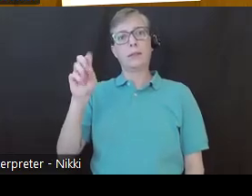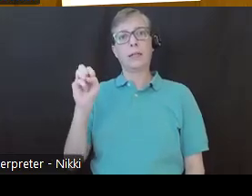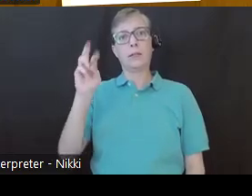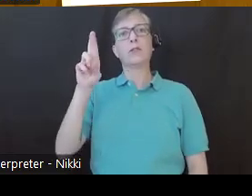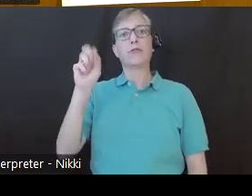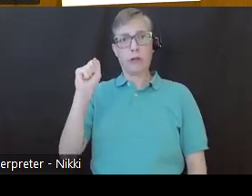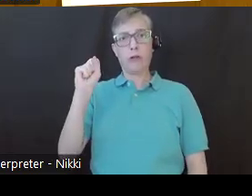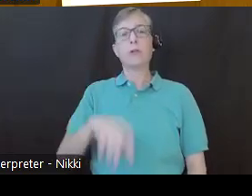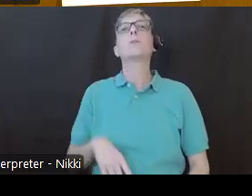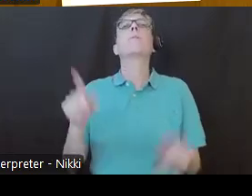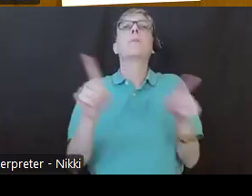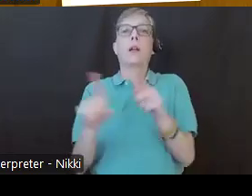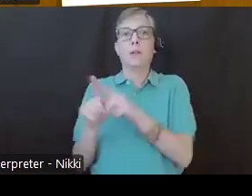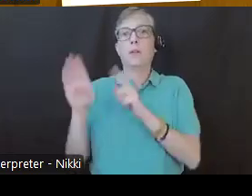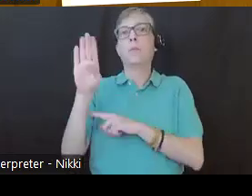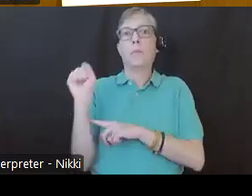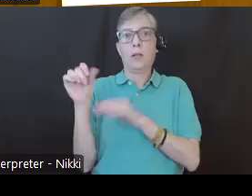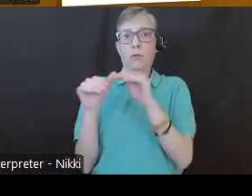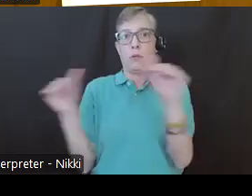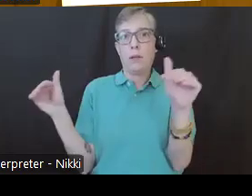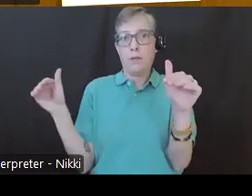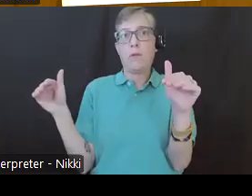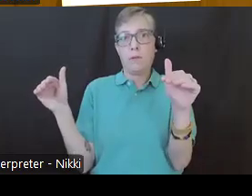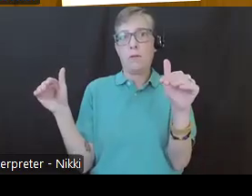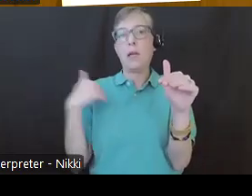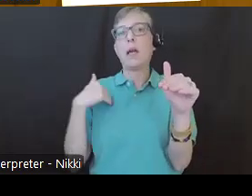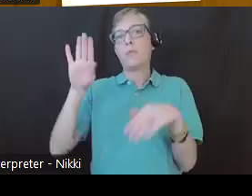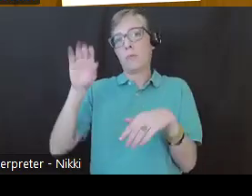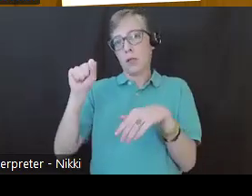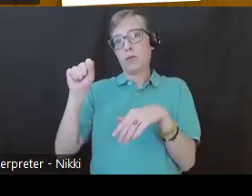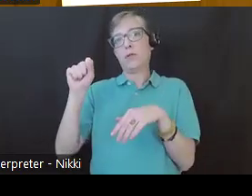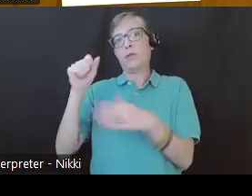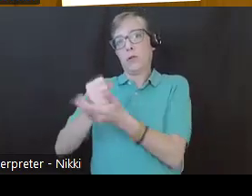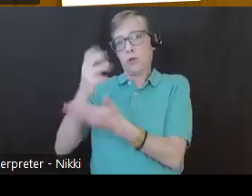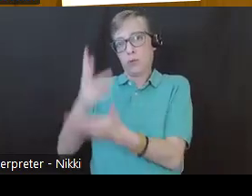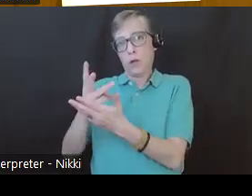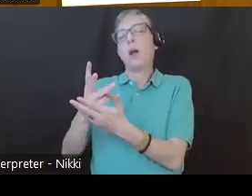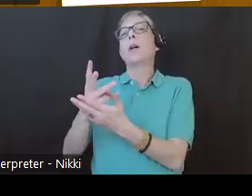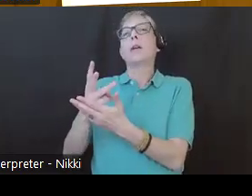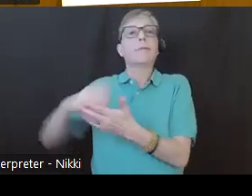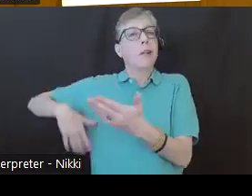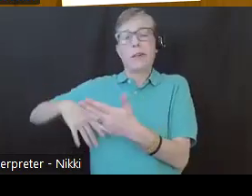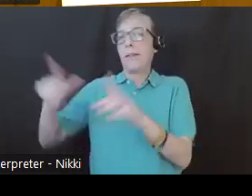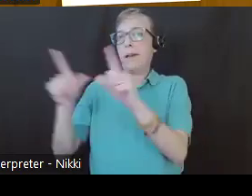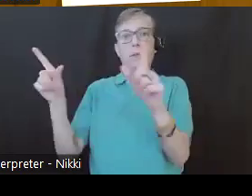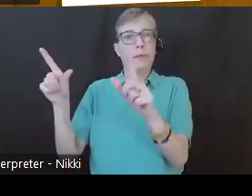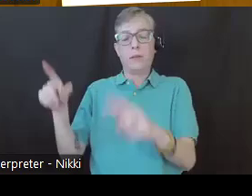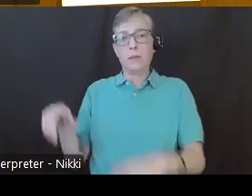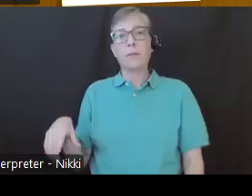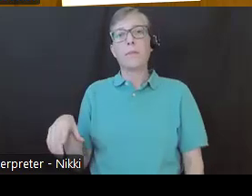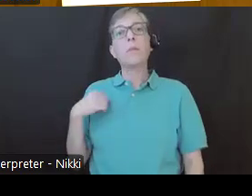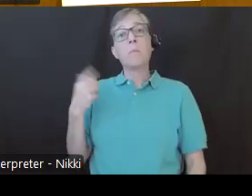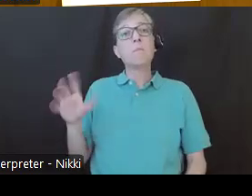with a degree, with a bachelor's level in social work, but not licensed yet, that they oversee. I've seen hospital use social